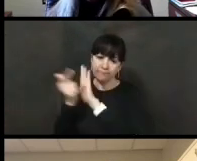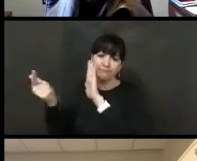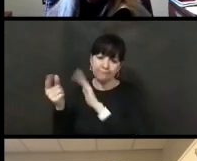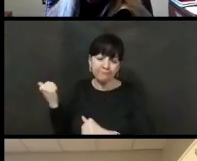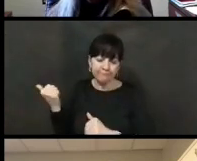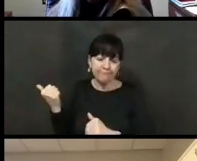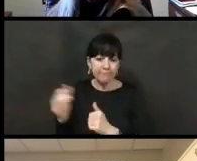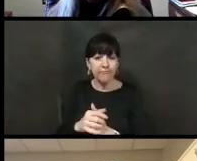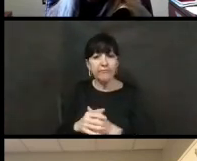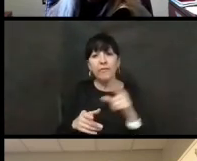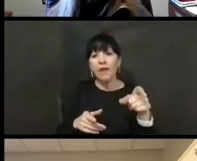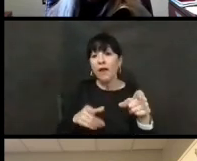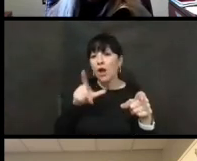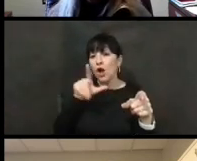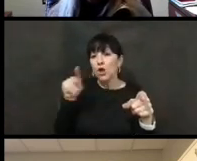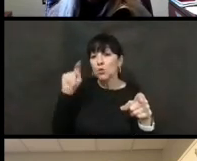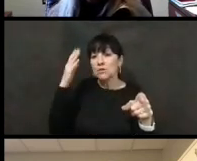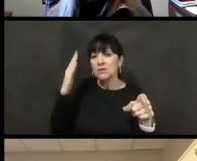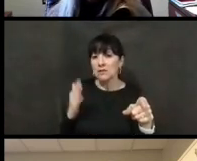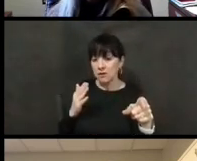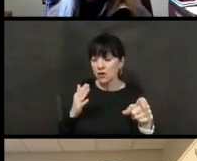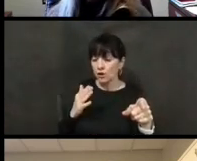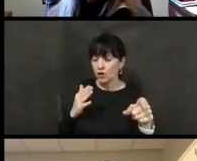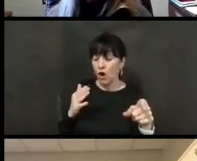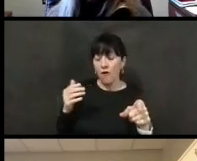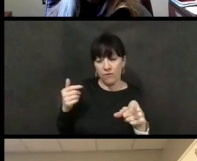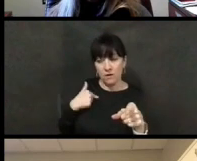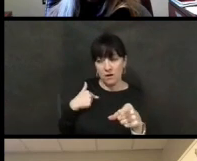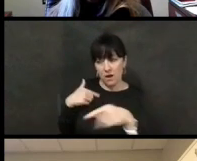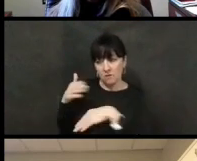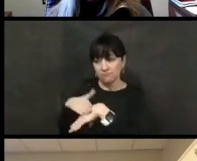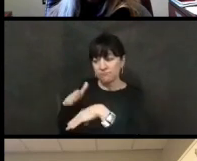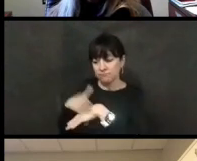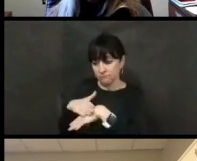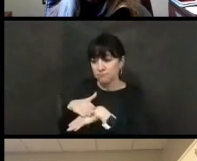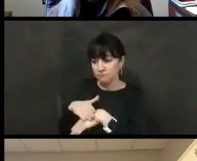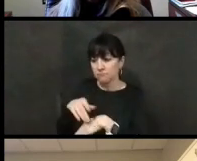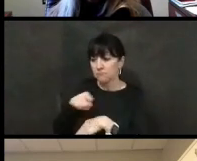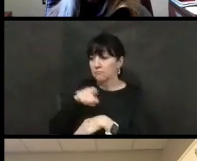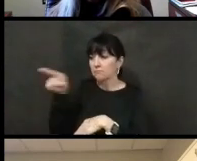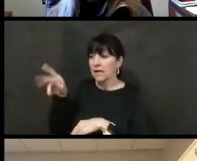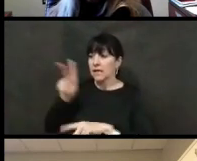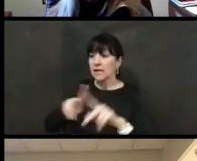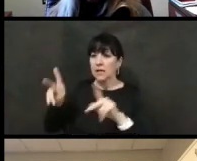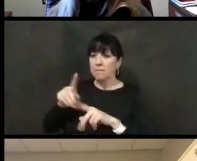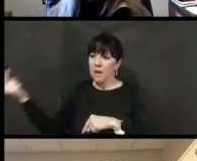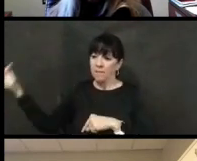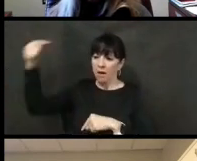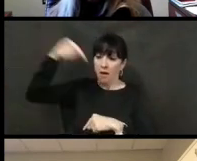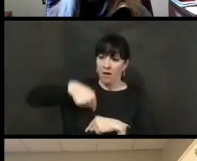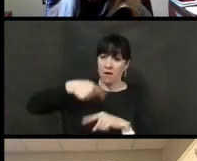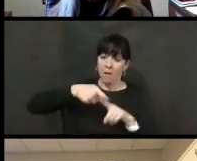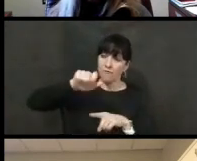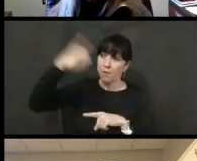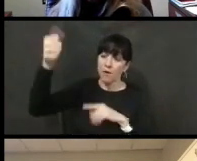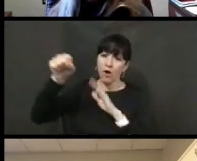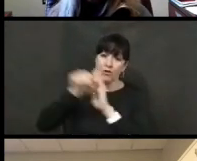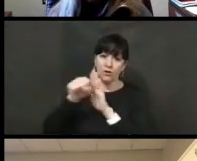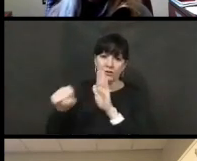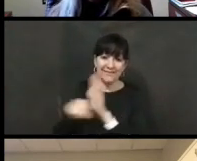mind, that that executive order, as you know, is in place now as individuals cross jurisdiction, and we'll give him a welcome,